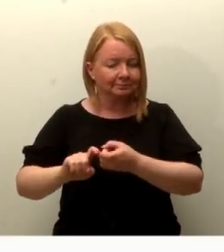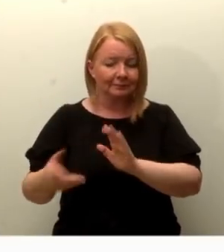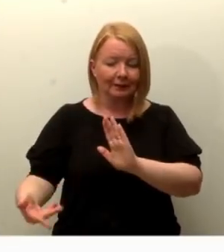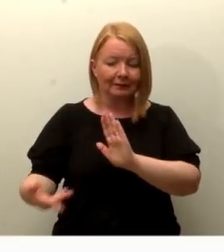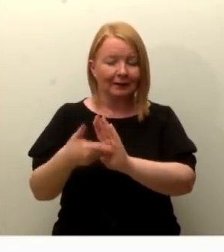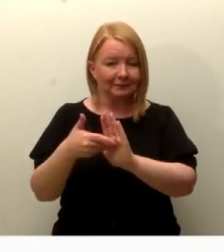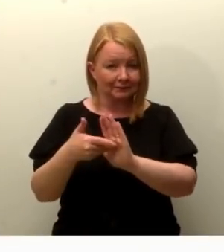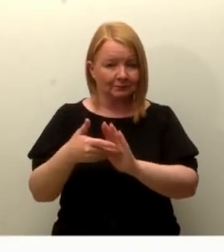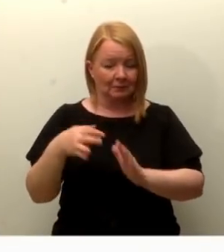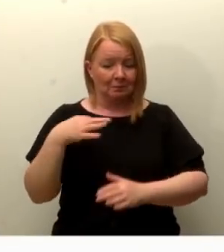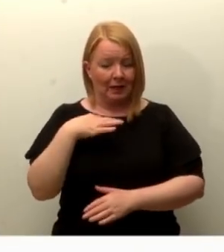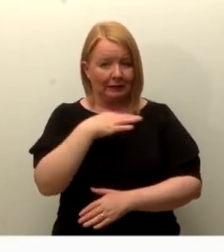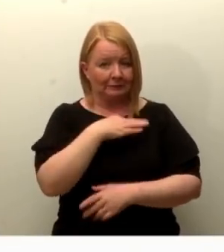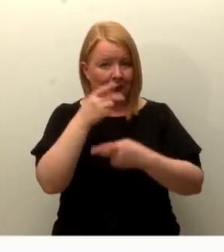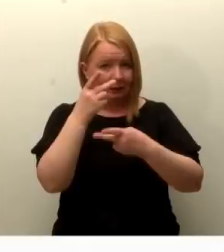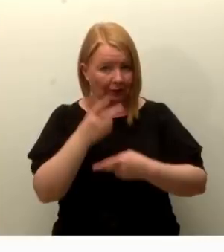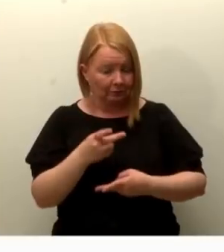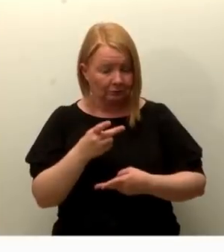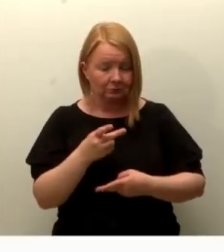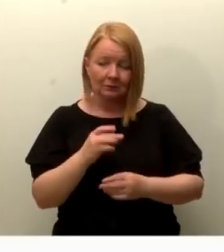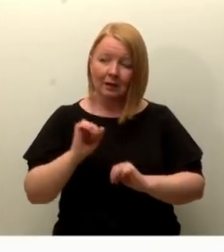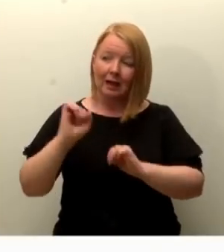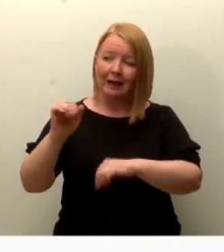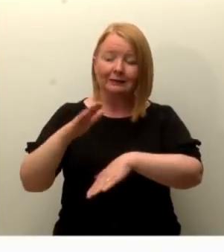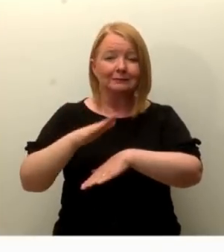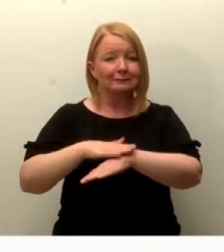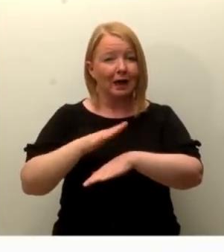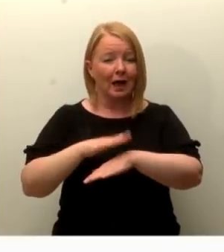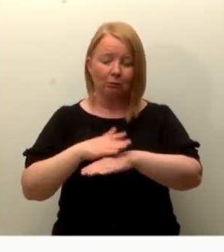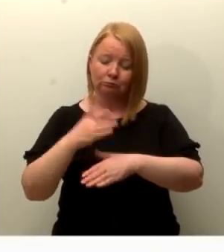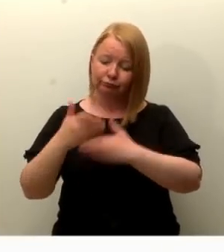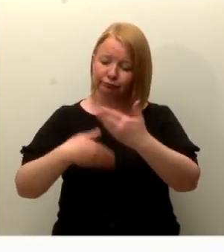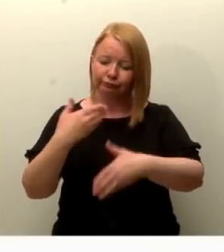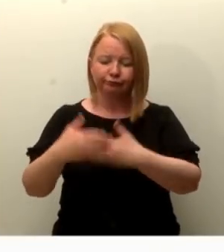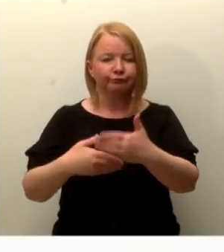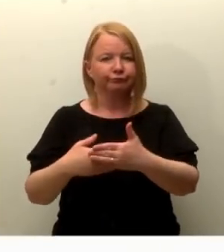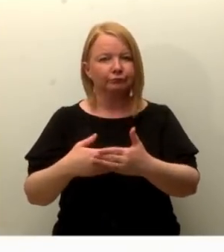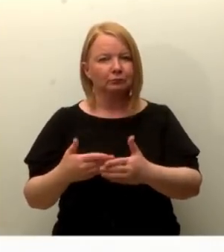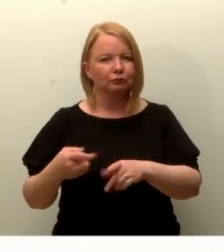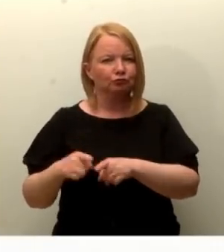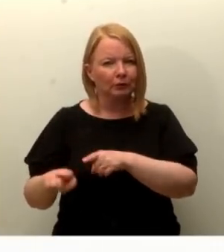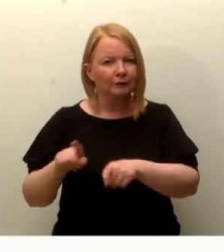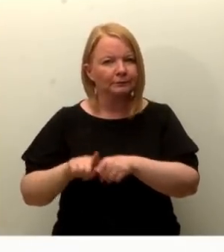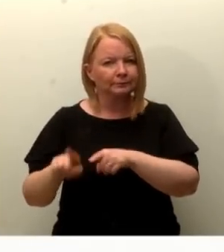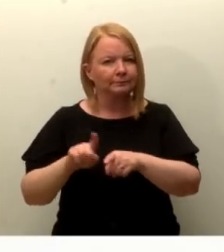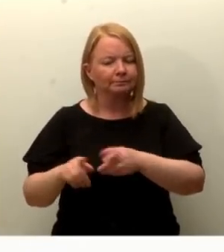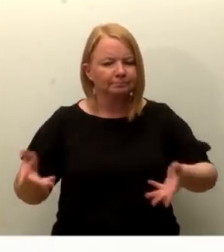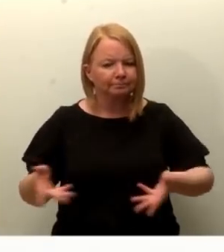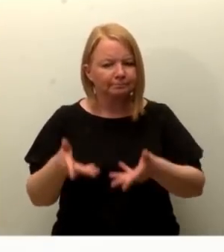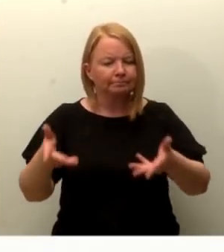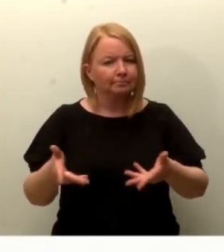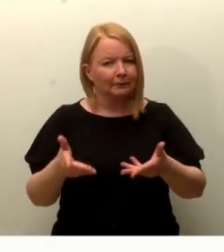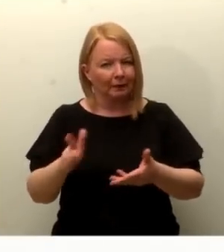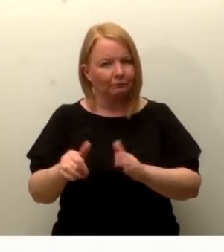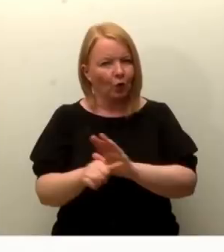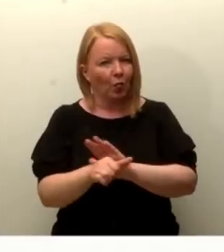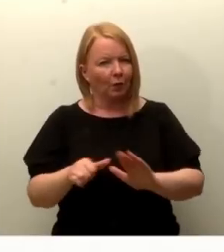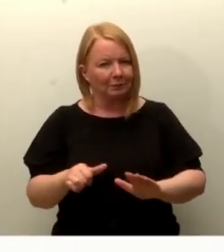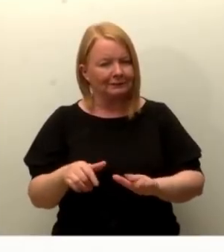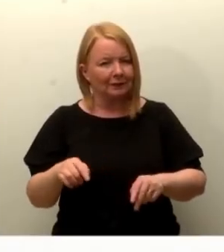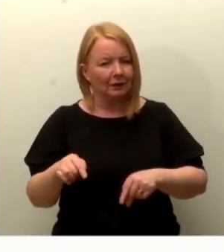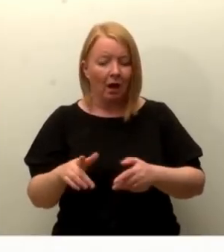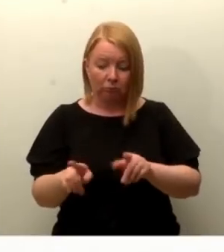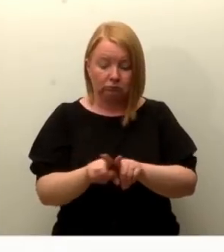of medical care and his tireless efforts in advancing the reputation and status of orthopedics and